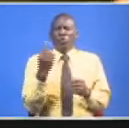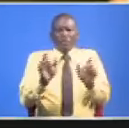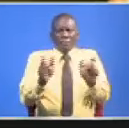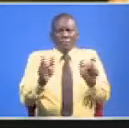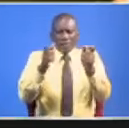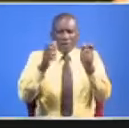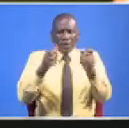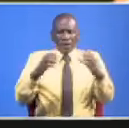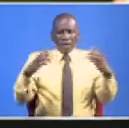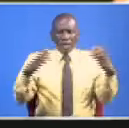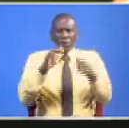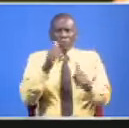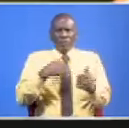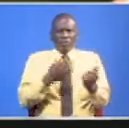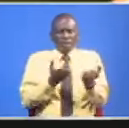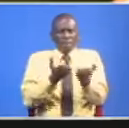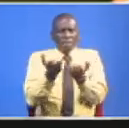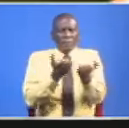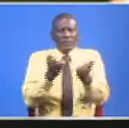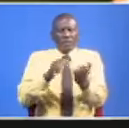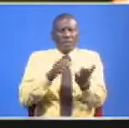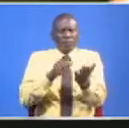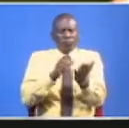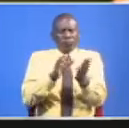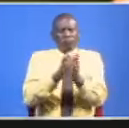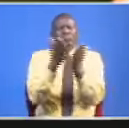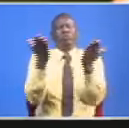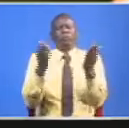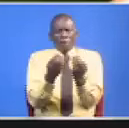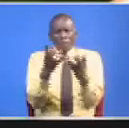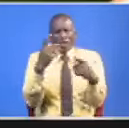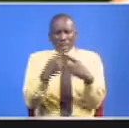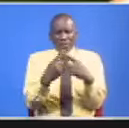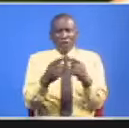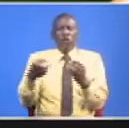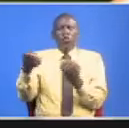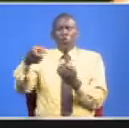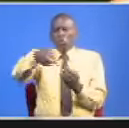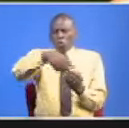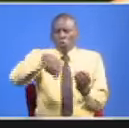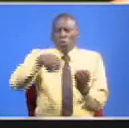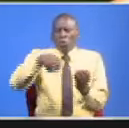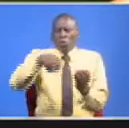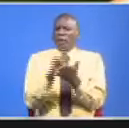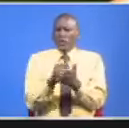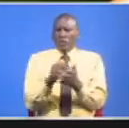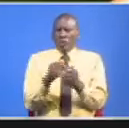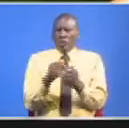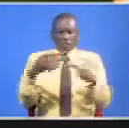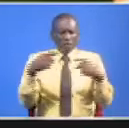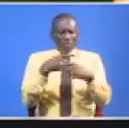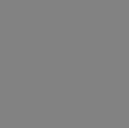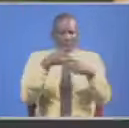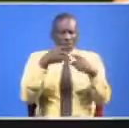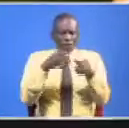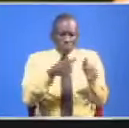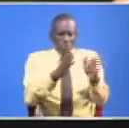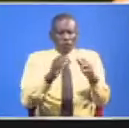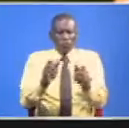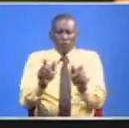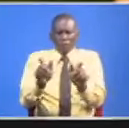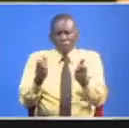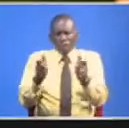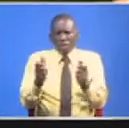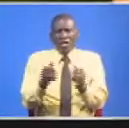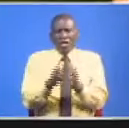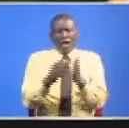houses that have a business publication running multiple years. And we are hoping that using our leverage from our broadcast media